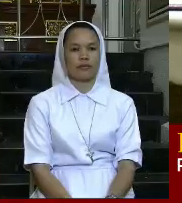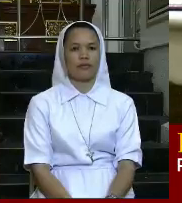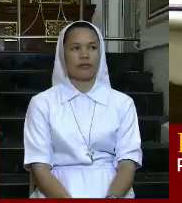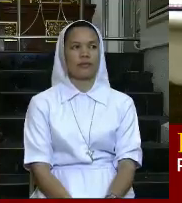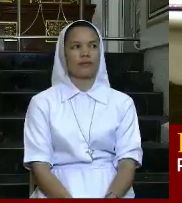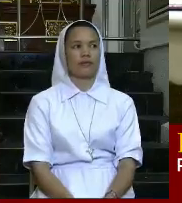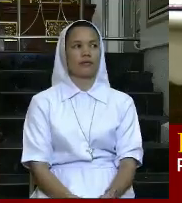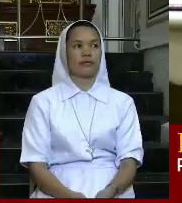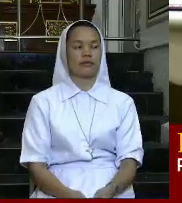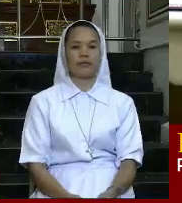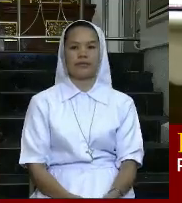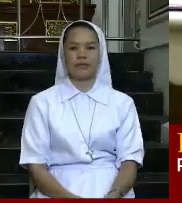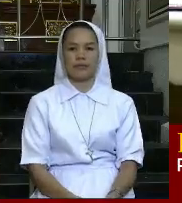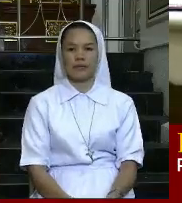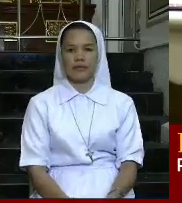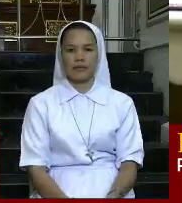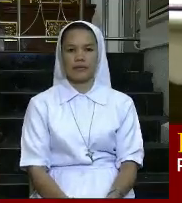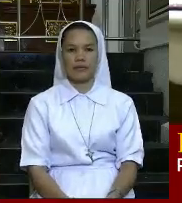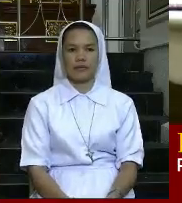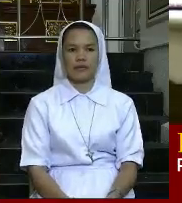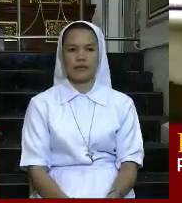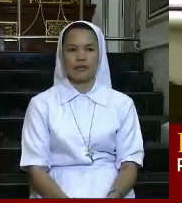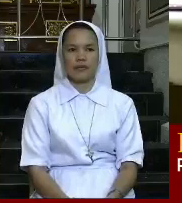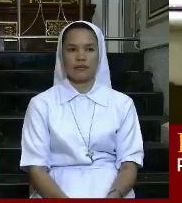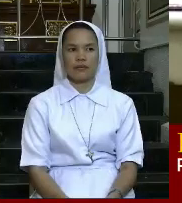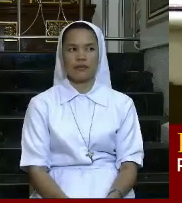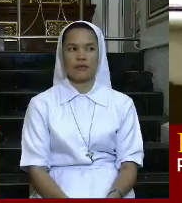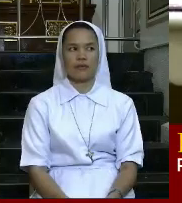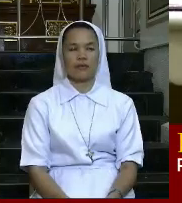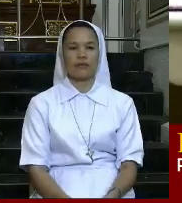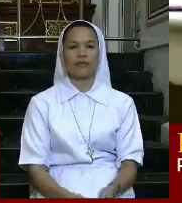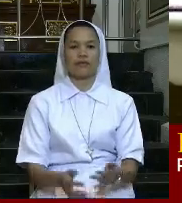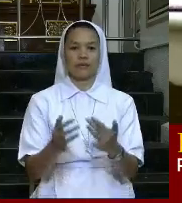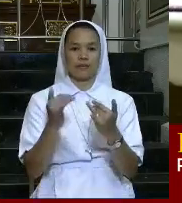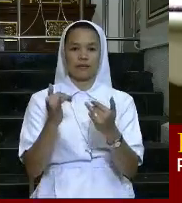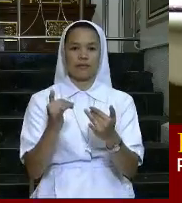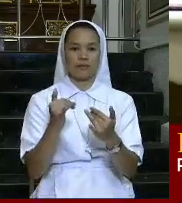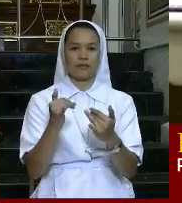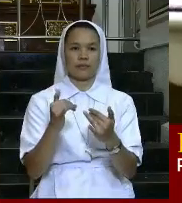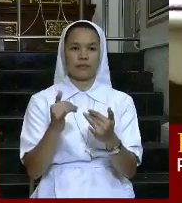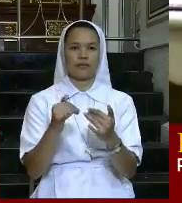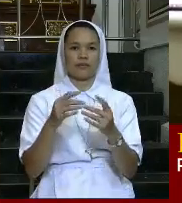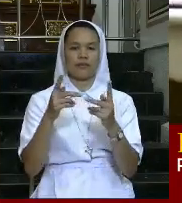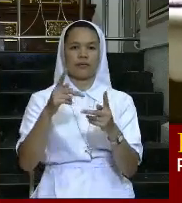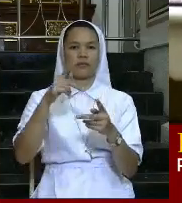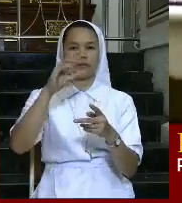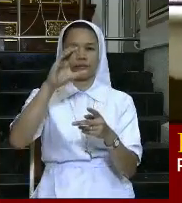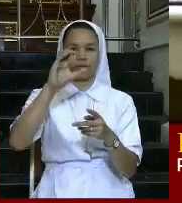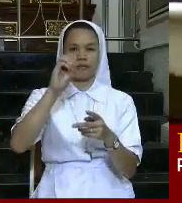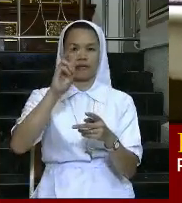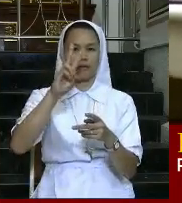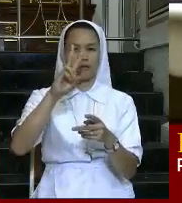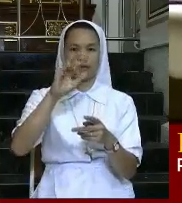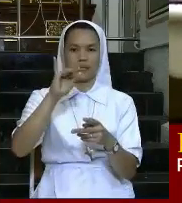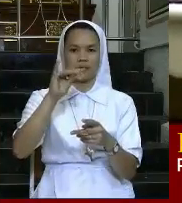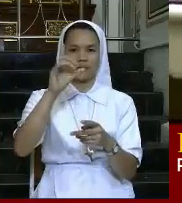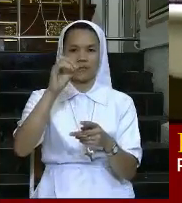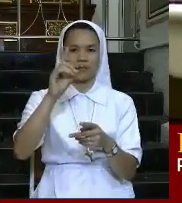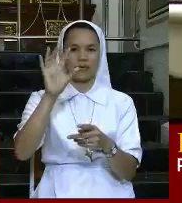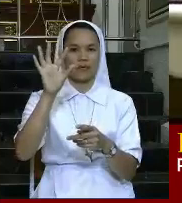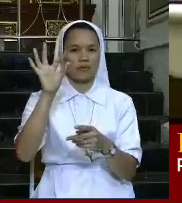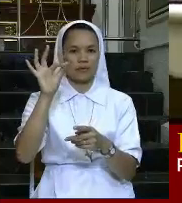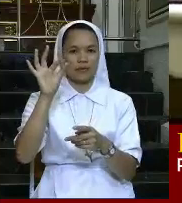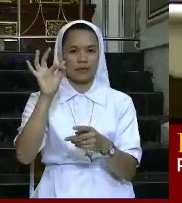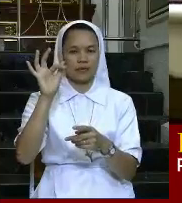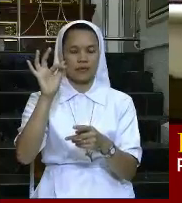In the light of the present COVID-19 that we are facing, and